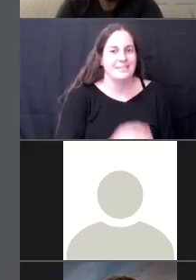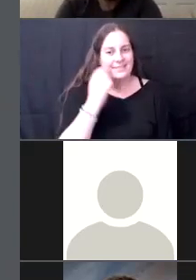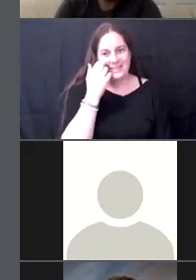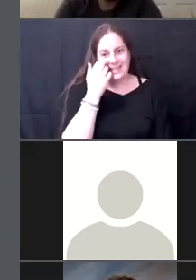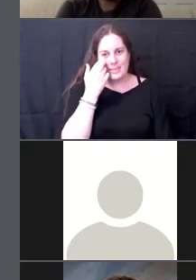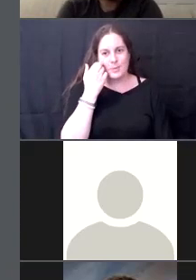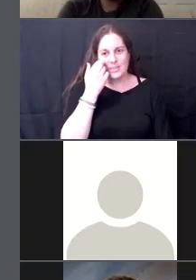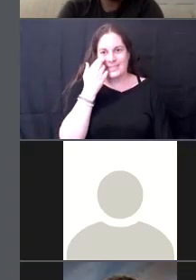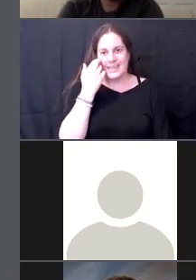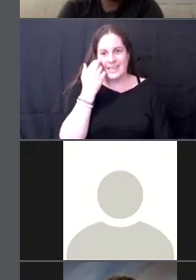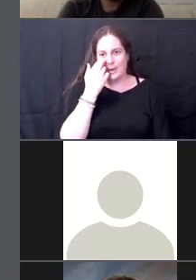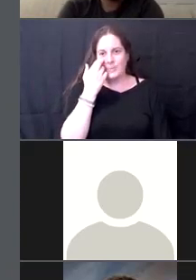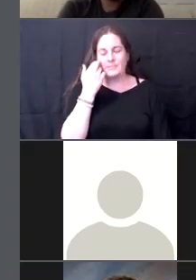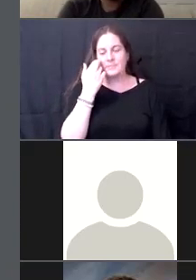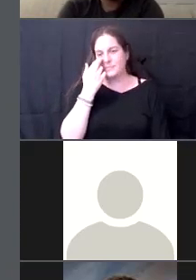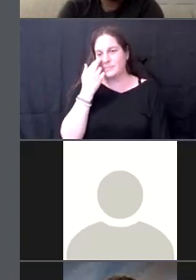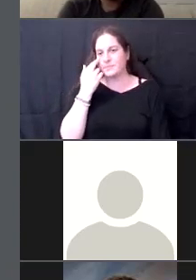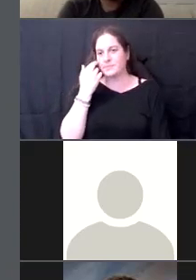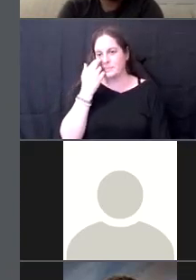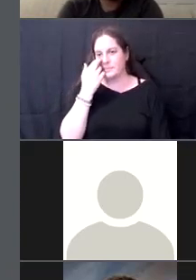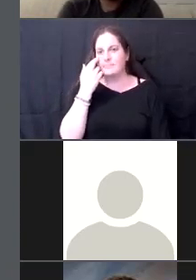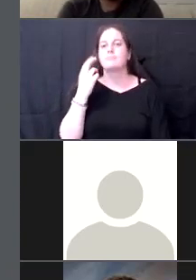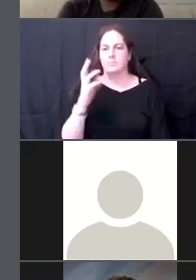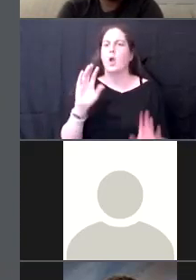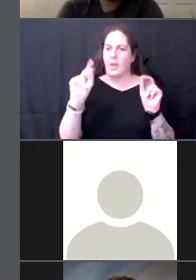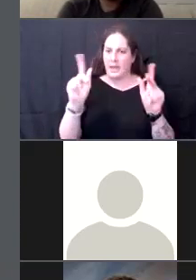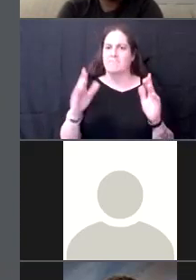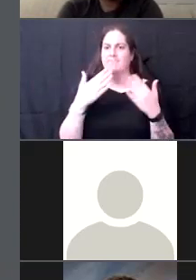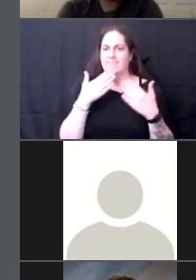yes. yes, That makes more that sense. makes sense. Absolutely good. Great.